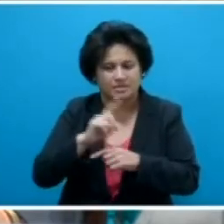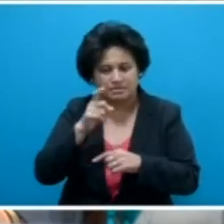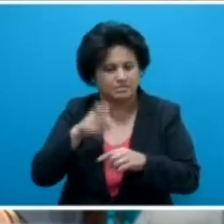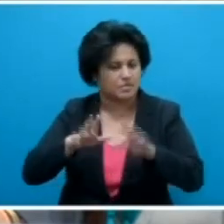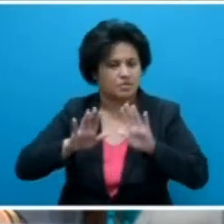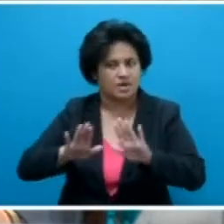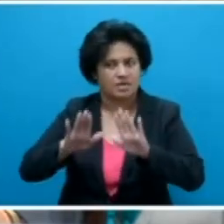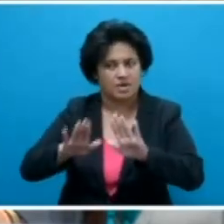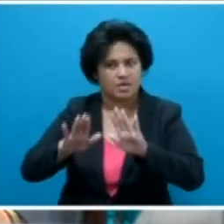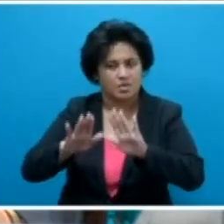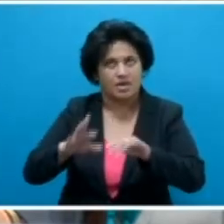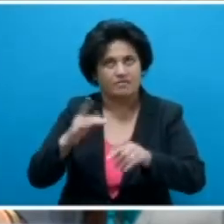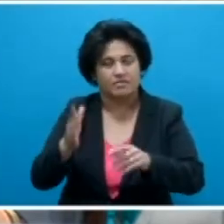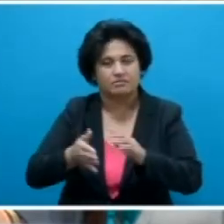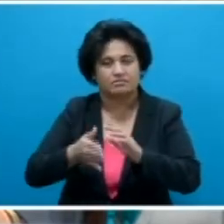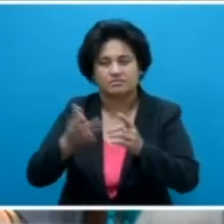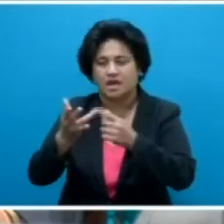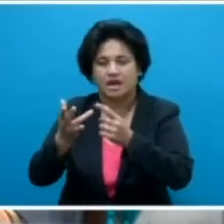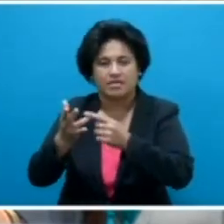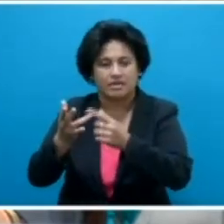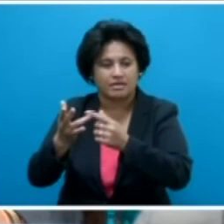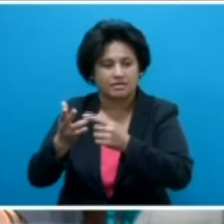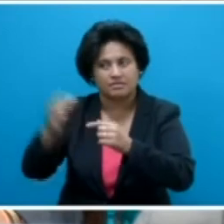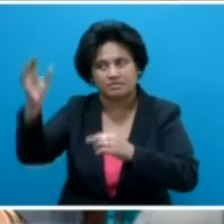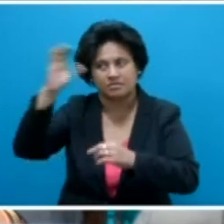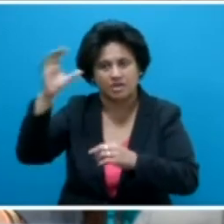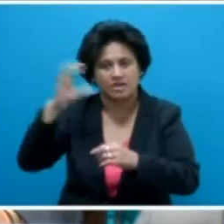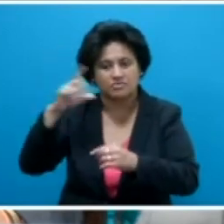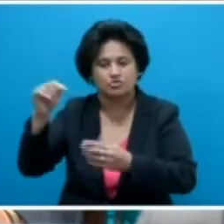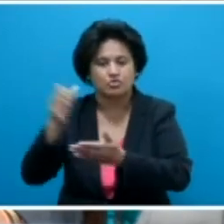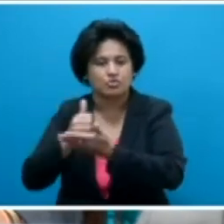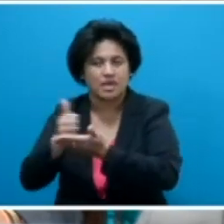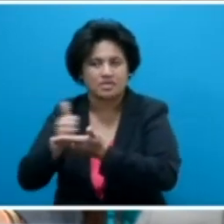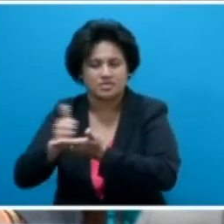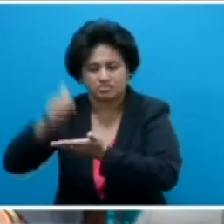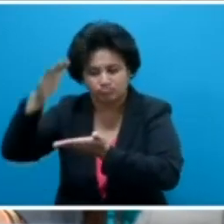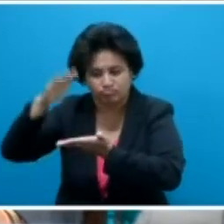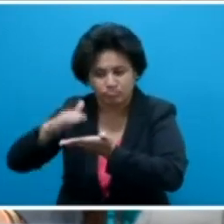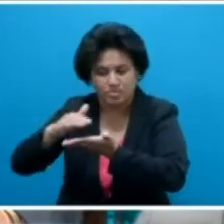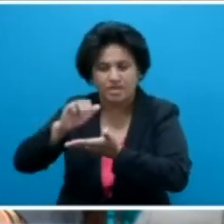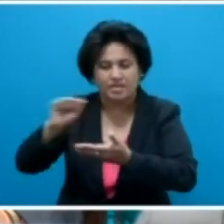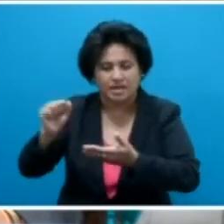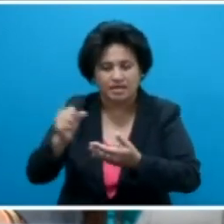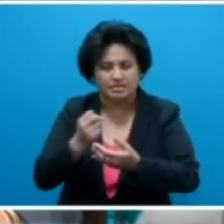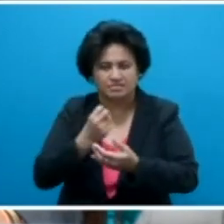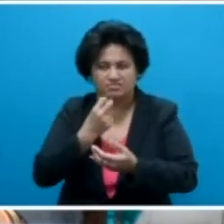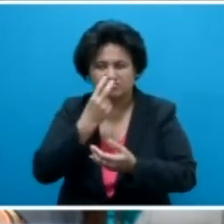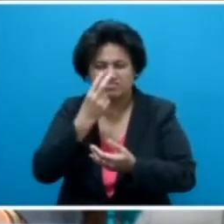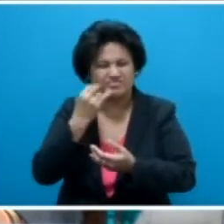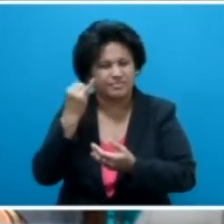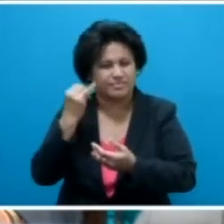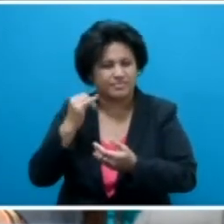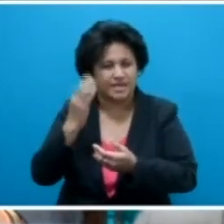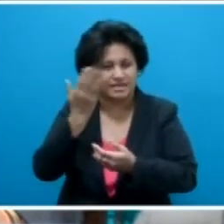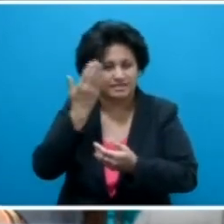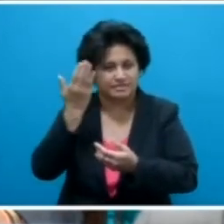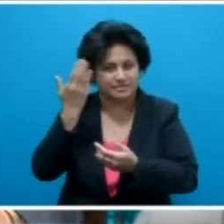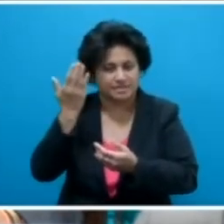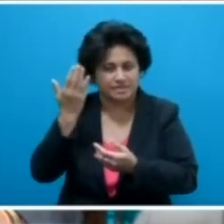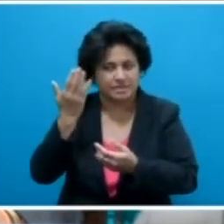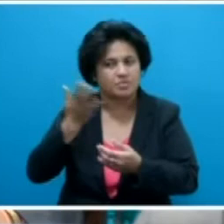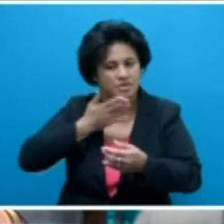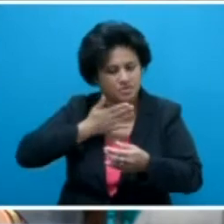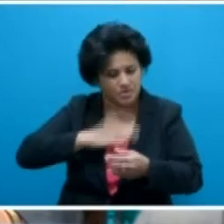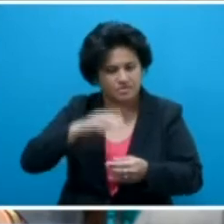industrialized countries to take action and reduce their carbon emissions. Honorable Speaker say, Fiji's tree